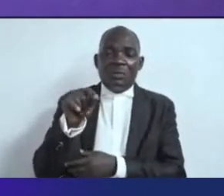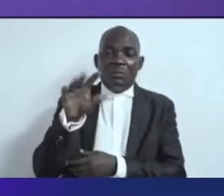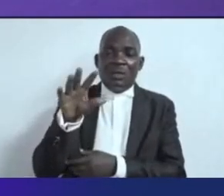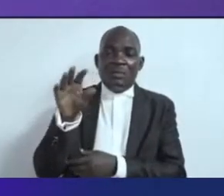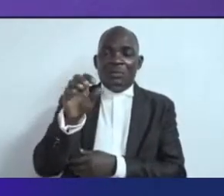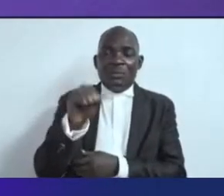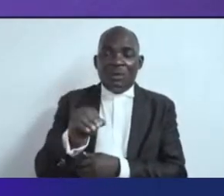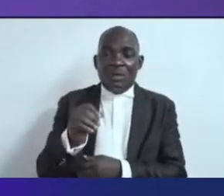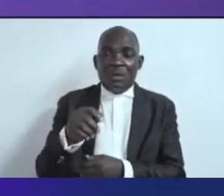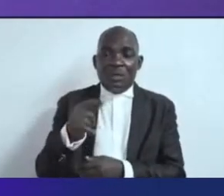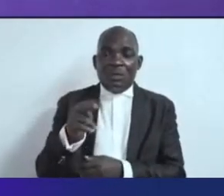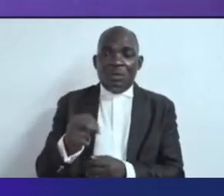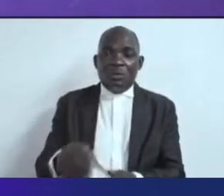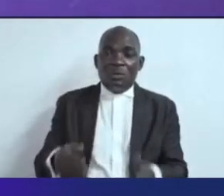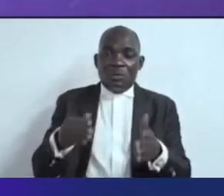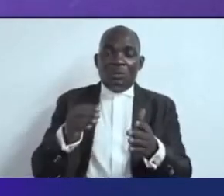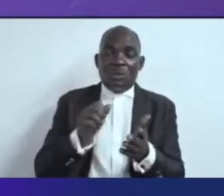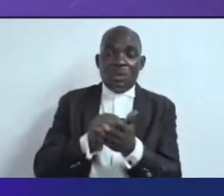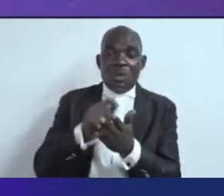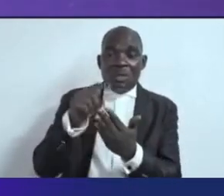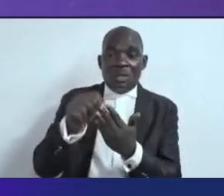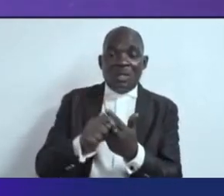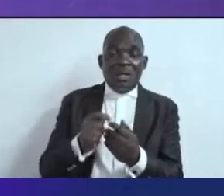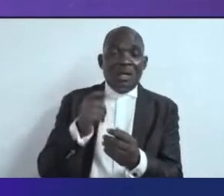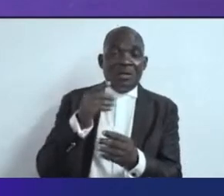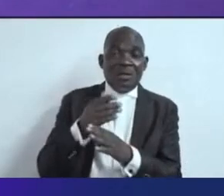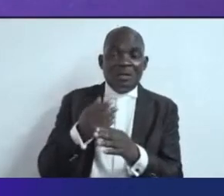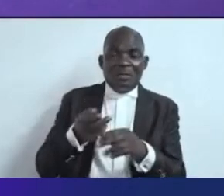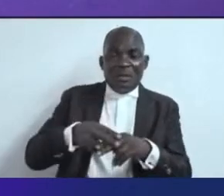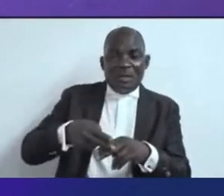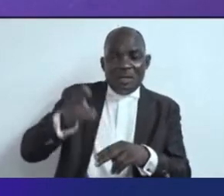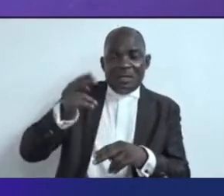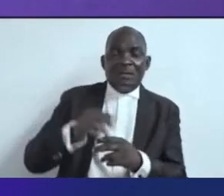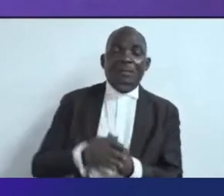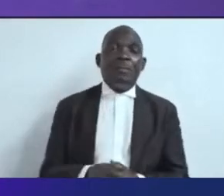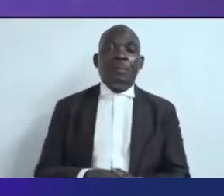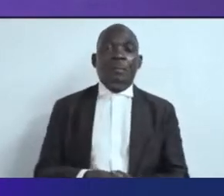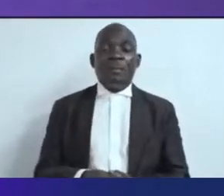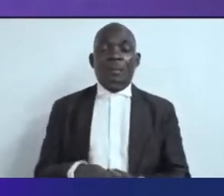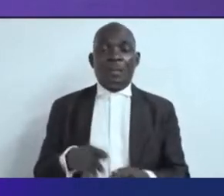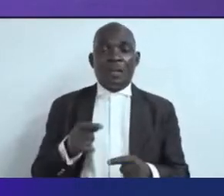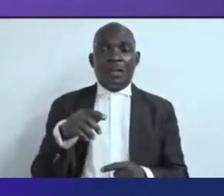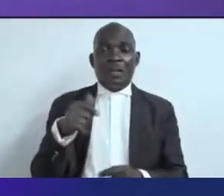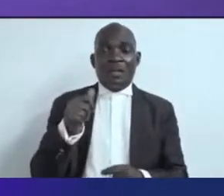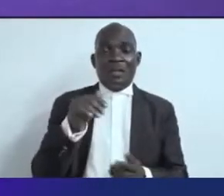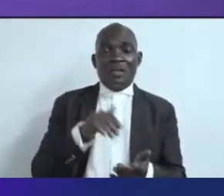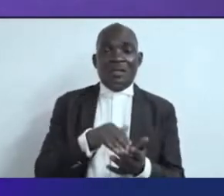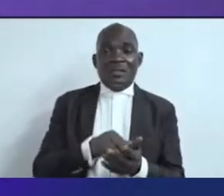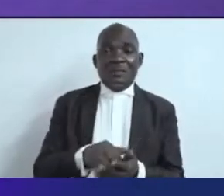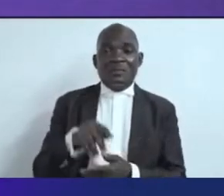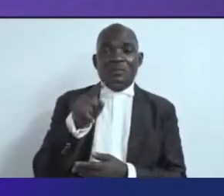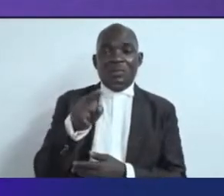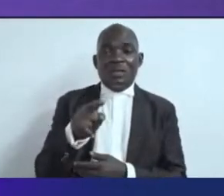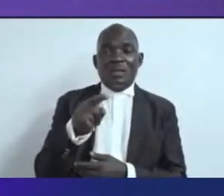$7,409.5 per ton in August, after climbing to an all-time high of